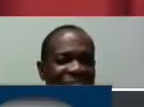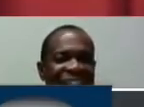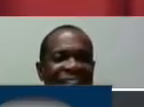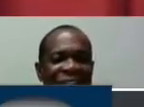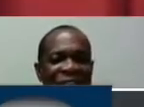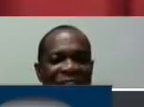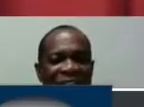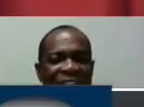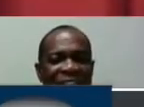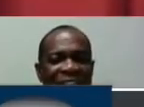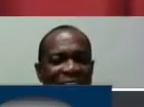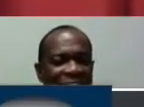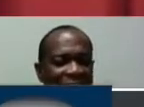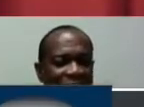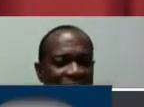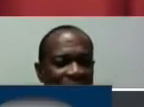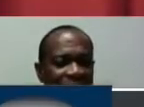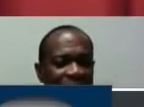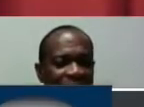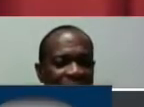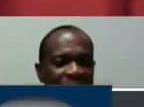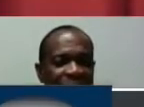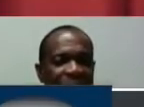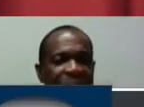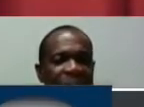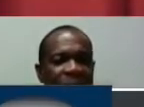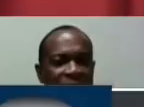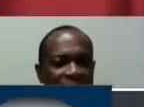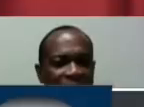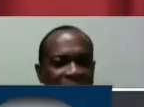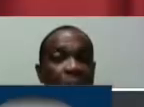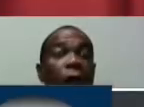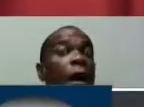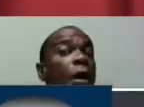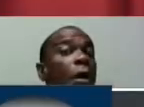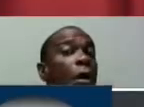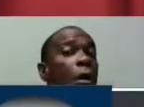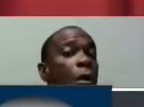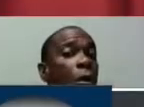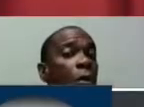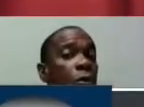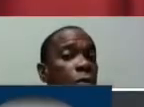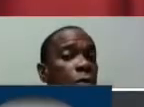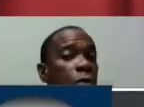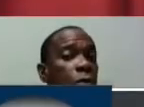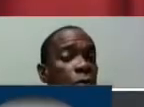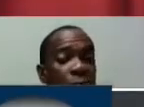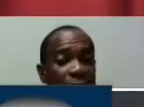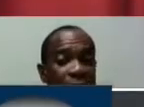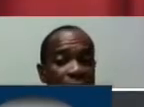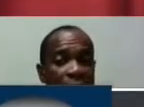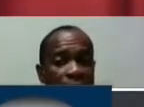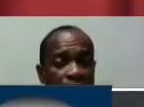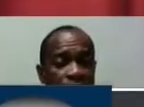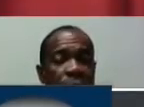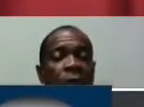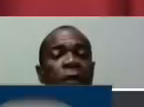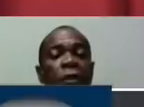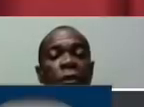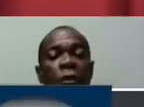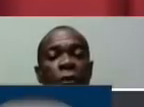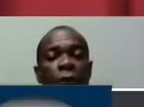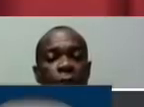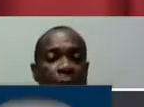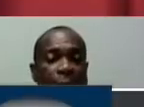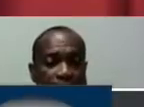will have your photograph on it. Oh, sorry, that's the other thing you have to have available. So you're working out whether it should be a JPEG or some other type